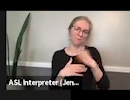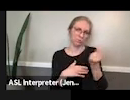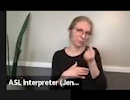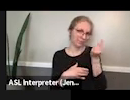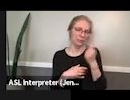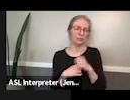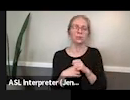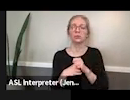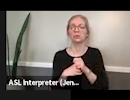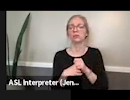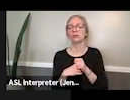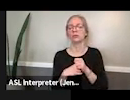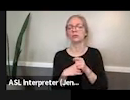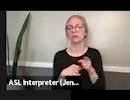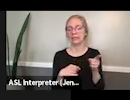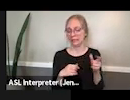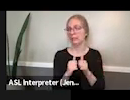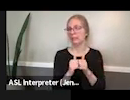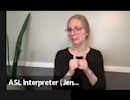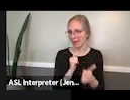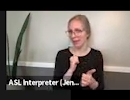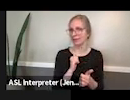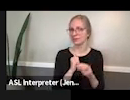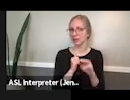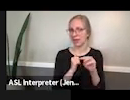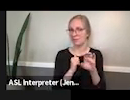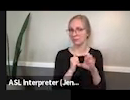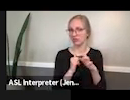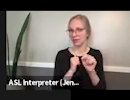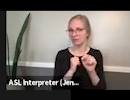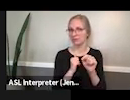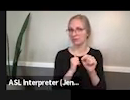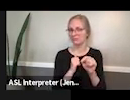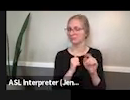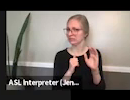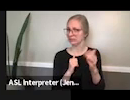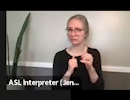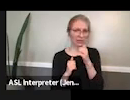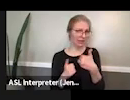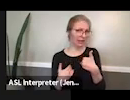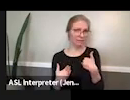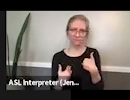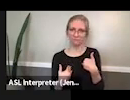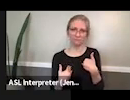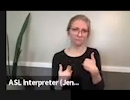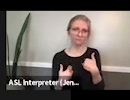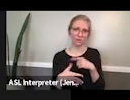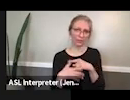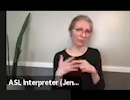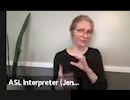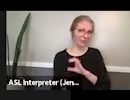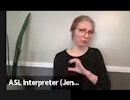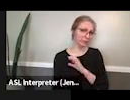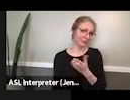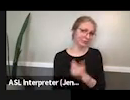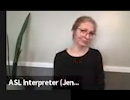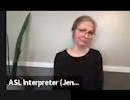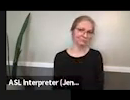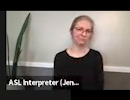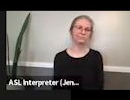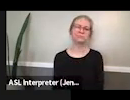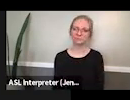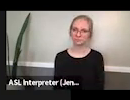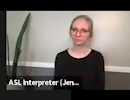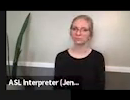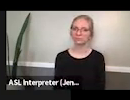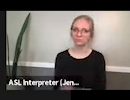he passed the MChat. He didn't seem to have those characteristics. Well, let me give you a couple